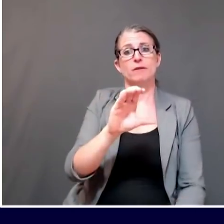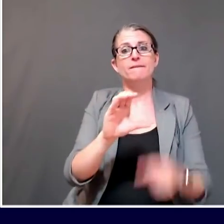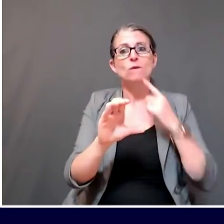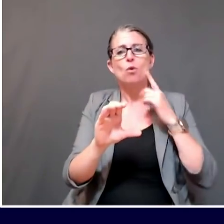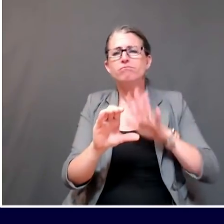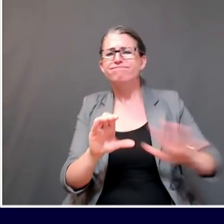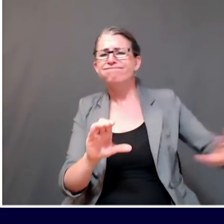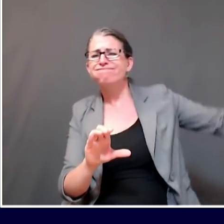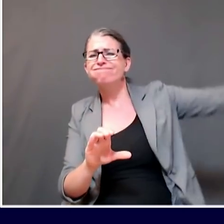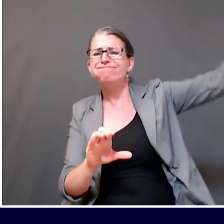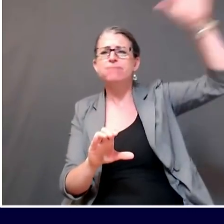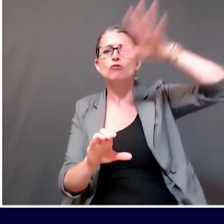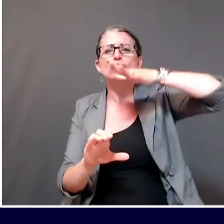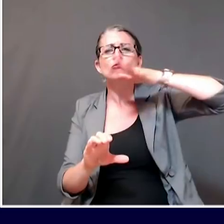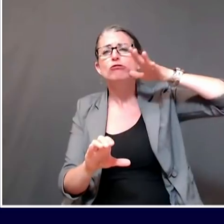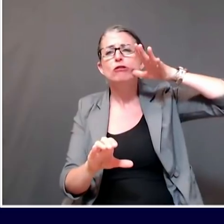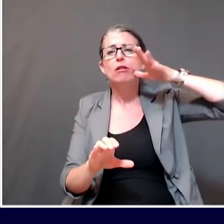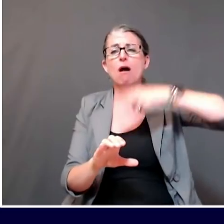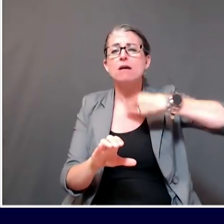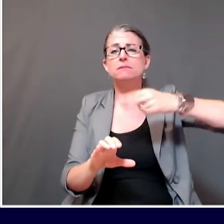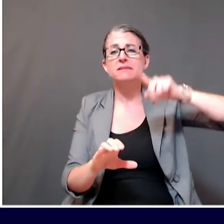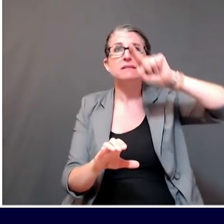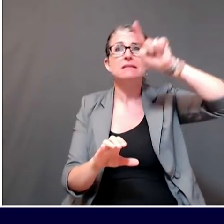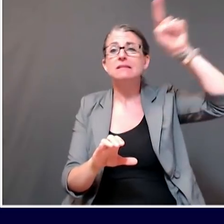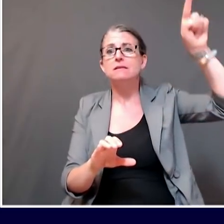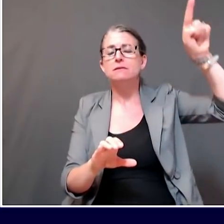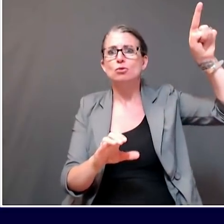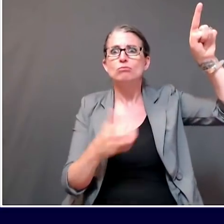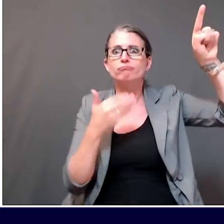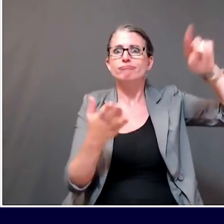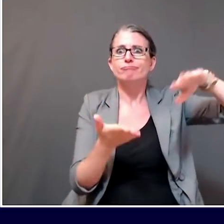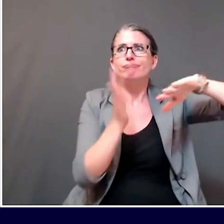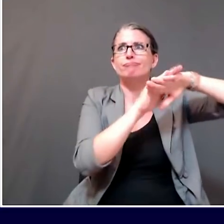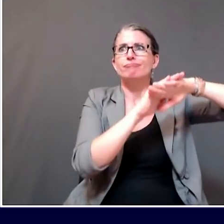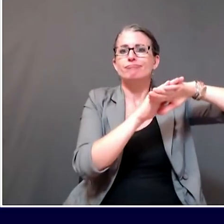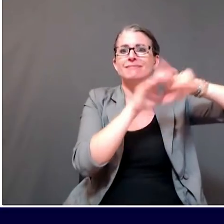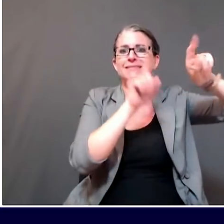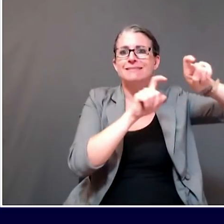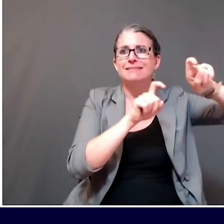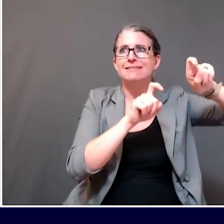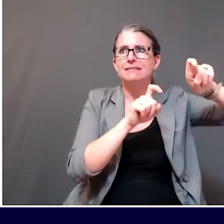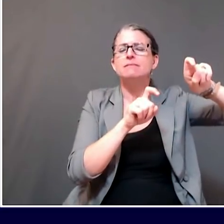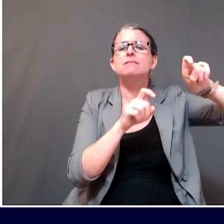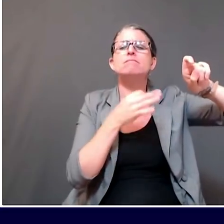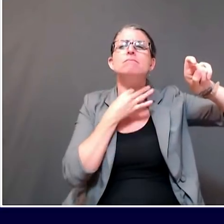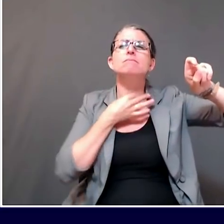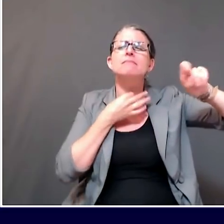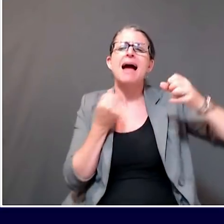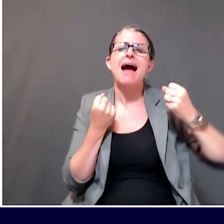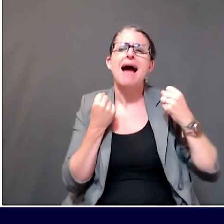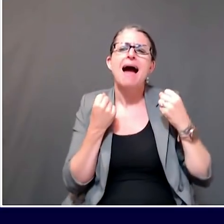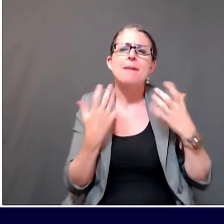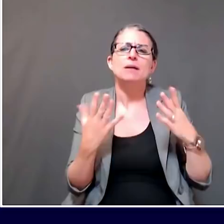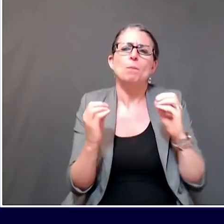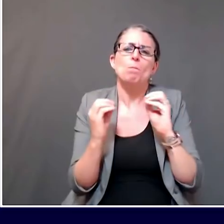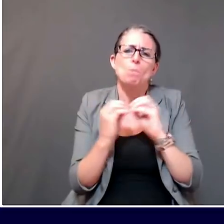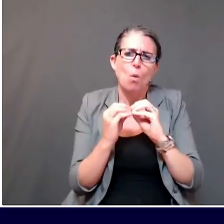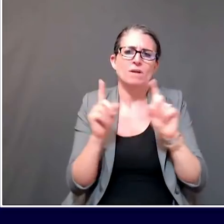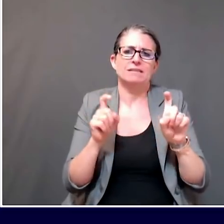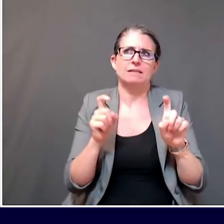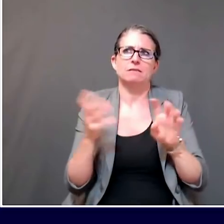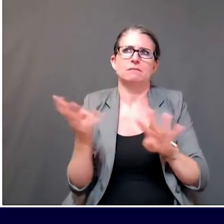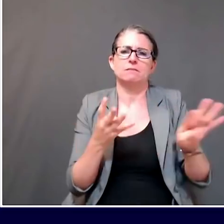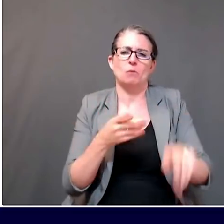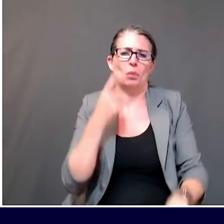do you anticipate? Is there a certain number of tests that you're expecting that will hospitals will be able to do now because of